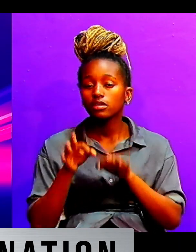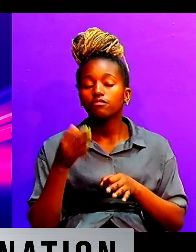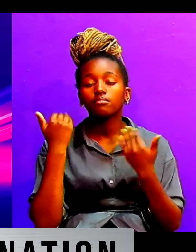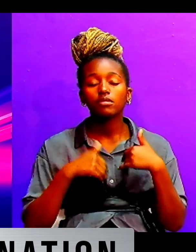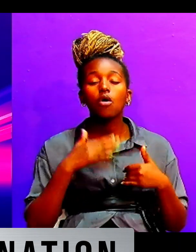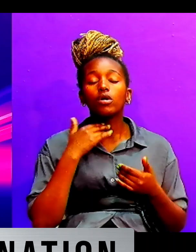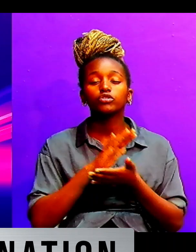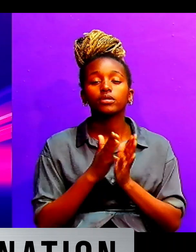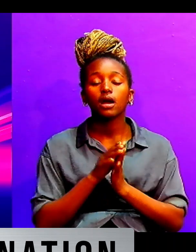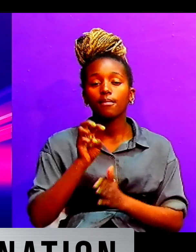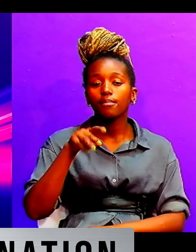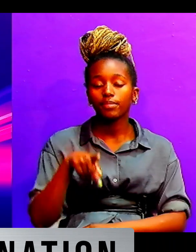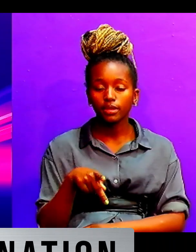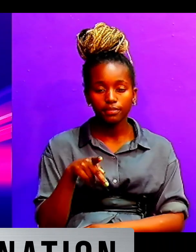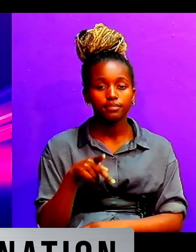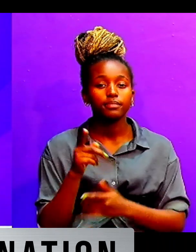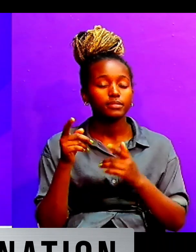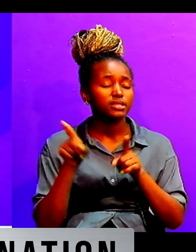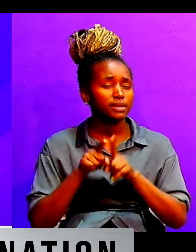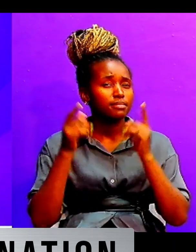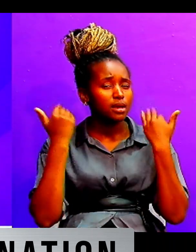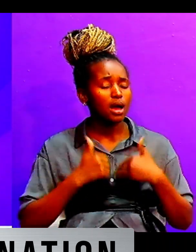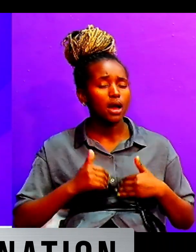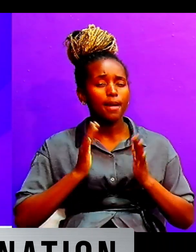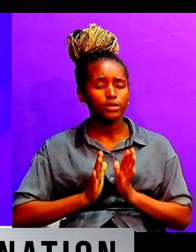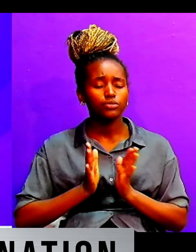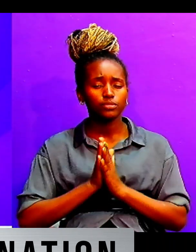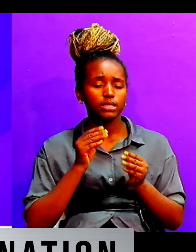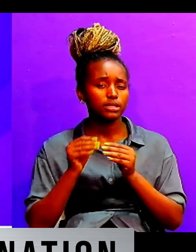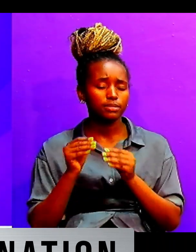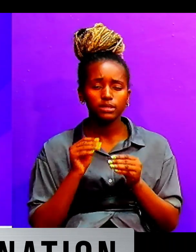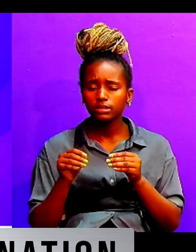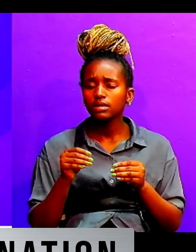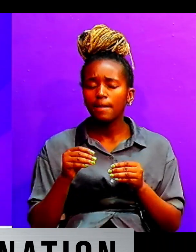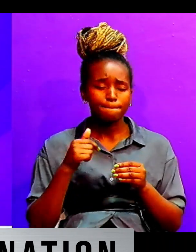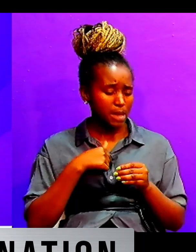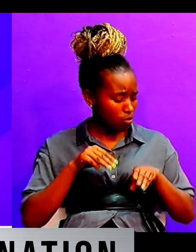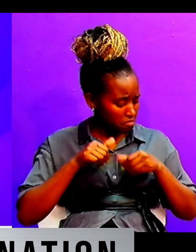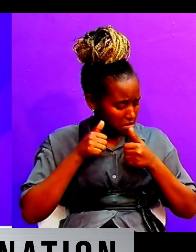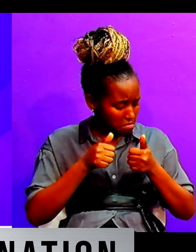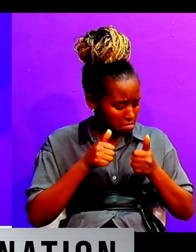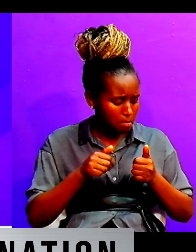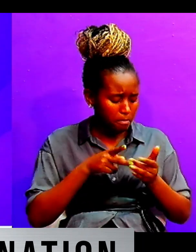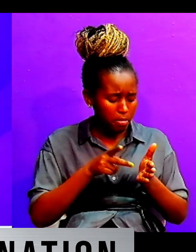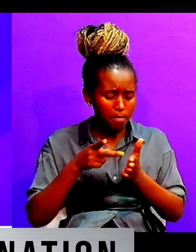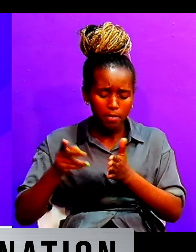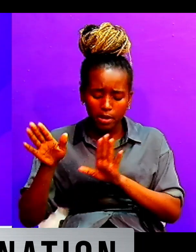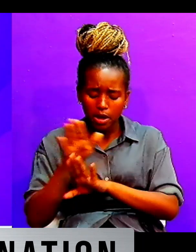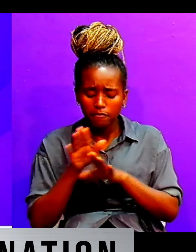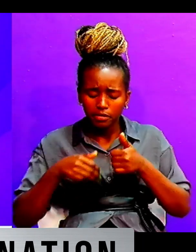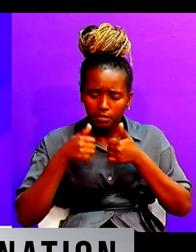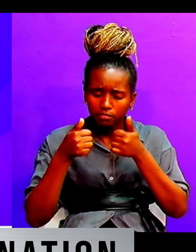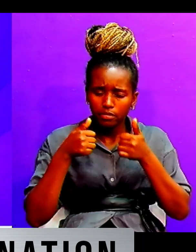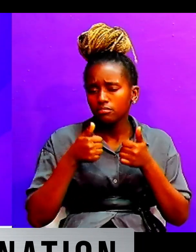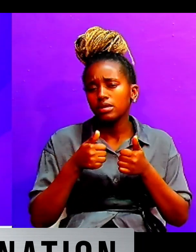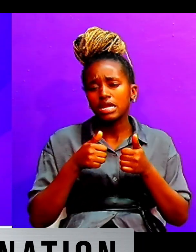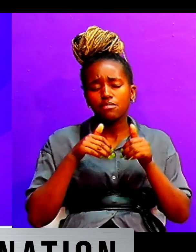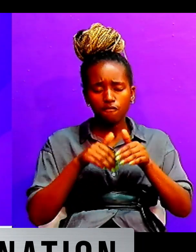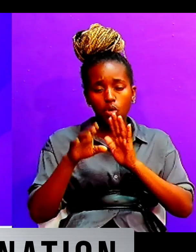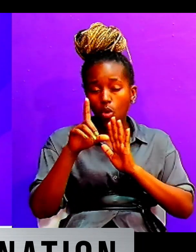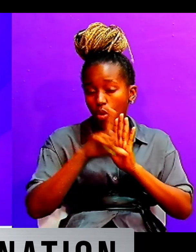Roysambu constituency. I'm a person with disability, fully qualified. I have met all the requirements as per the law, and I believe